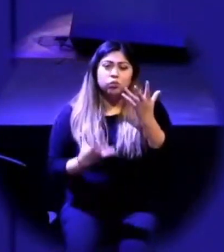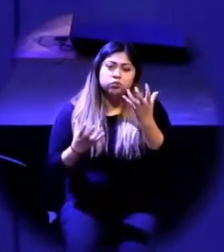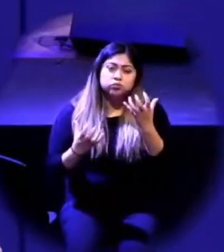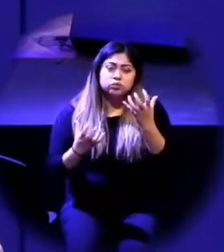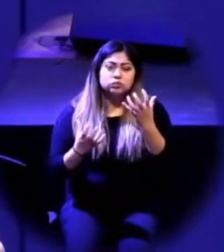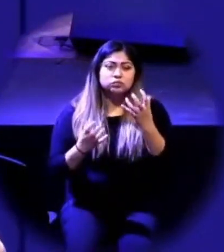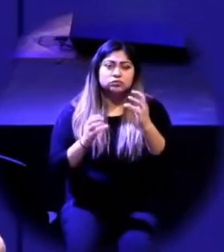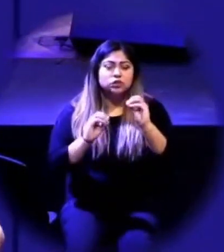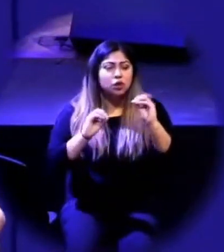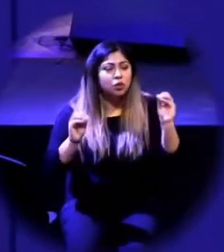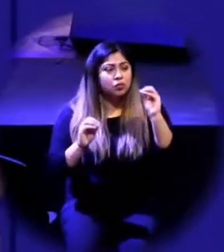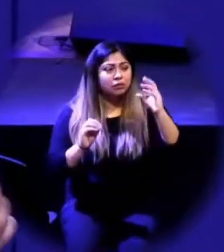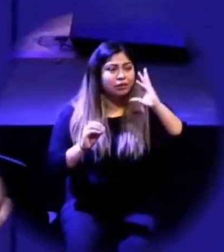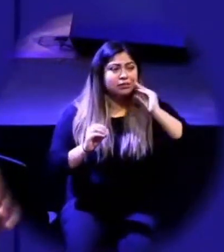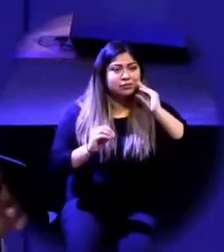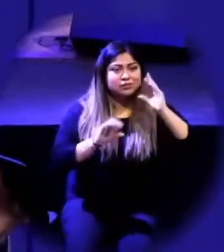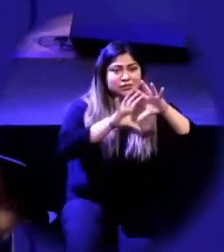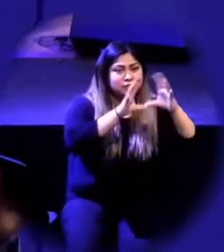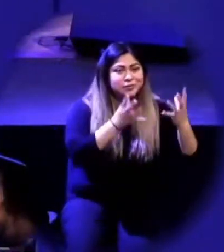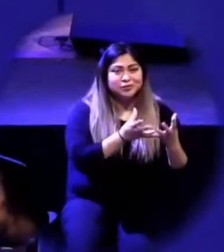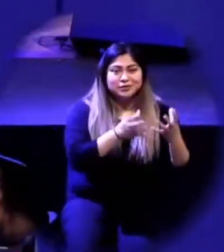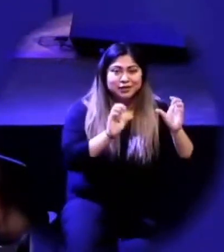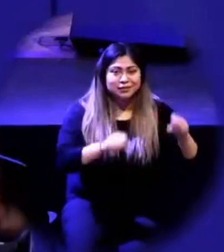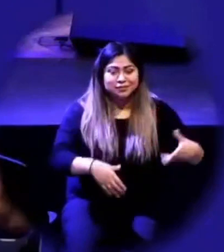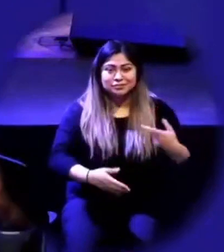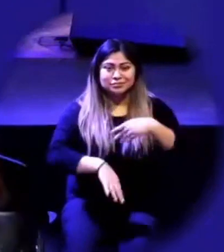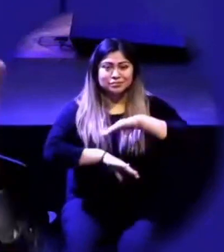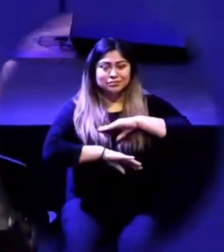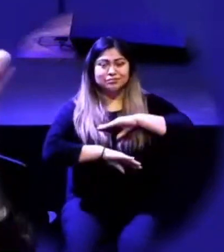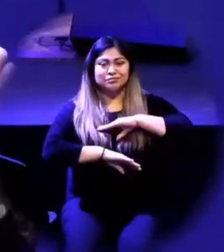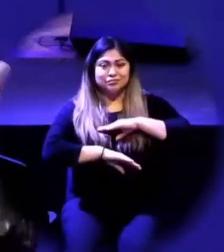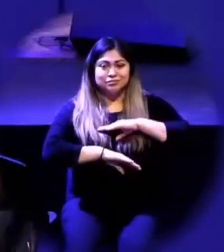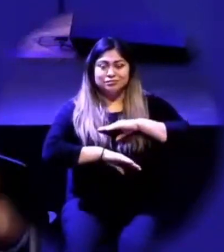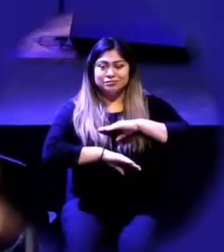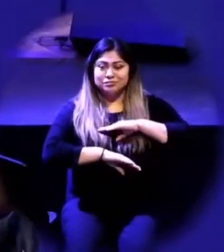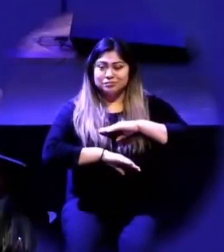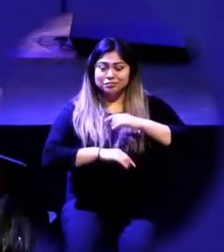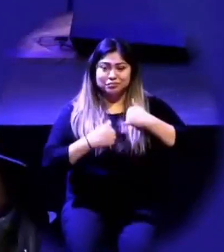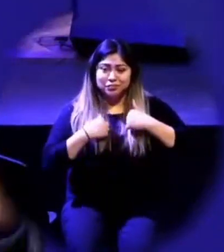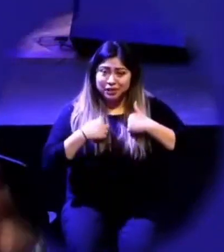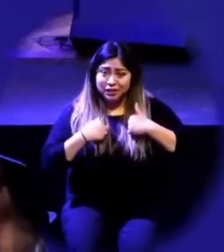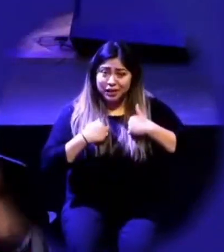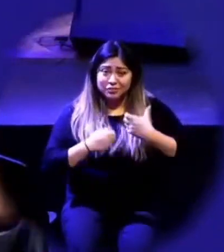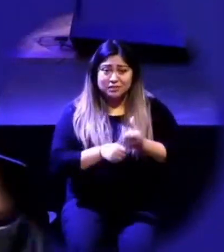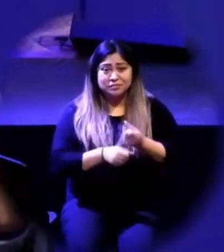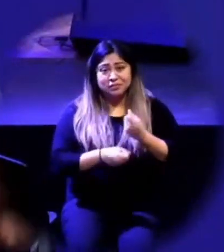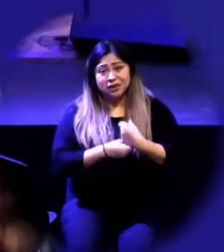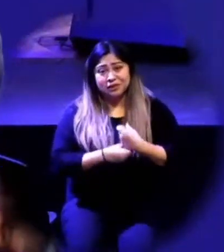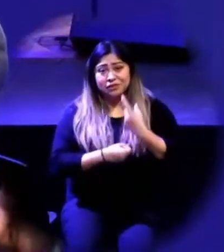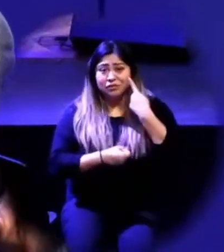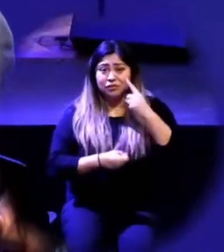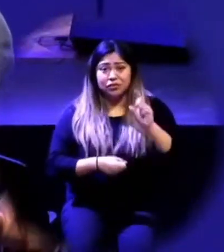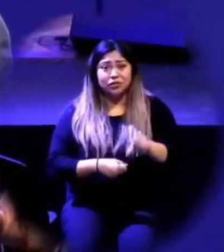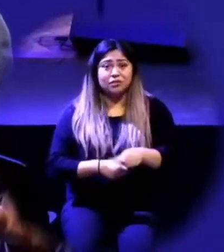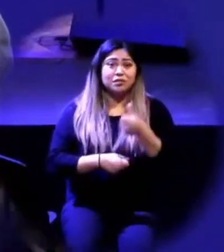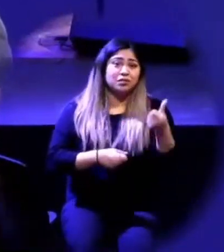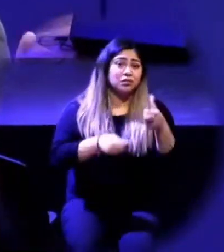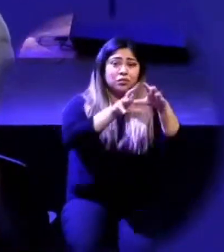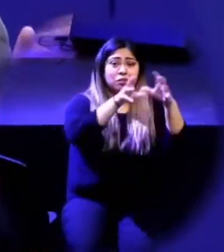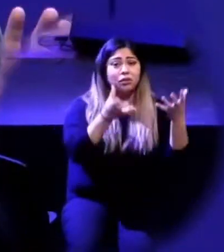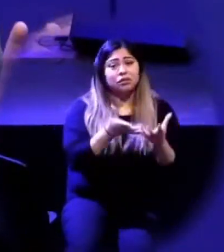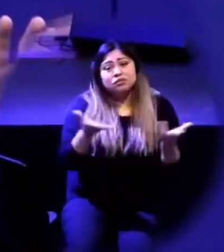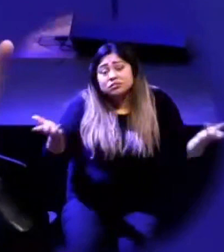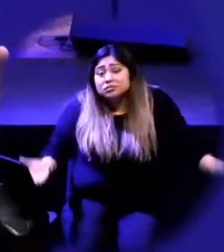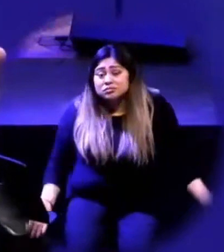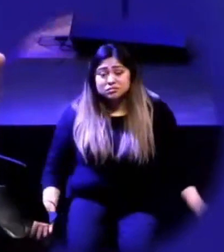can satisfy, the most probable explanation is that I was made for another world. In